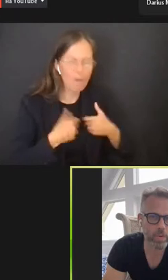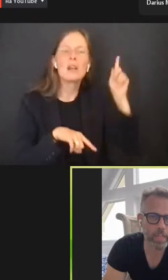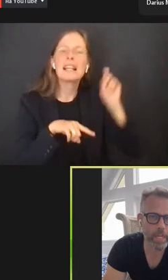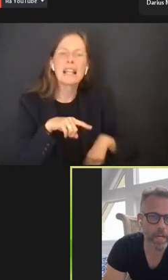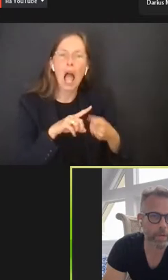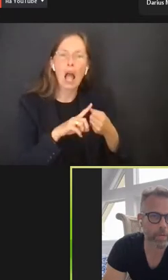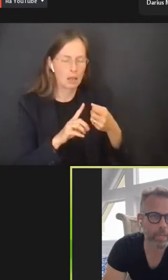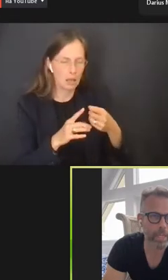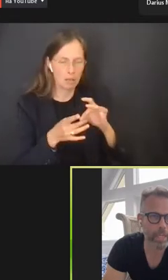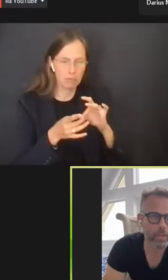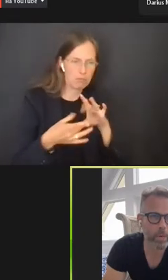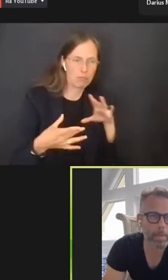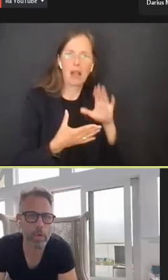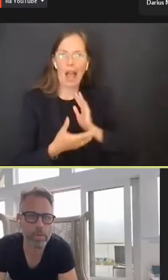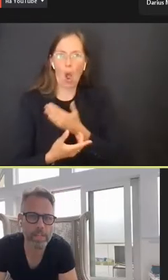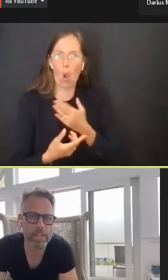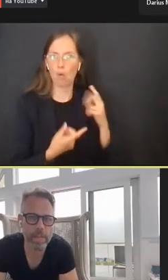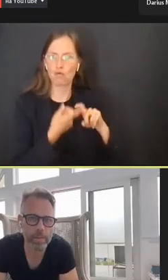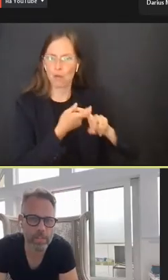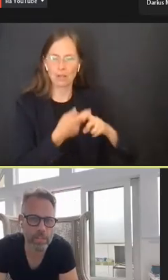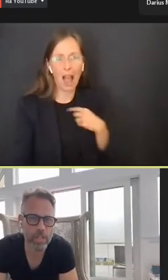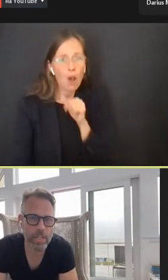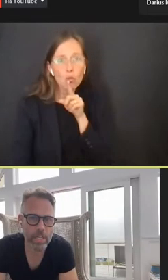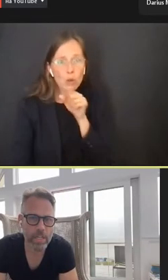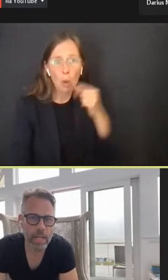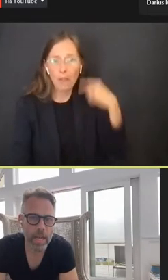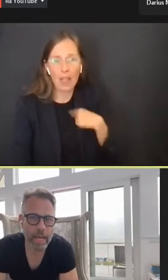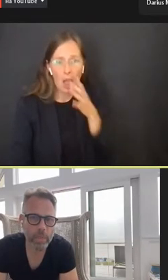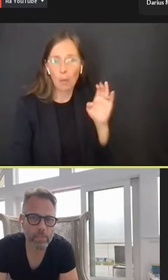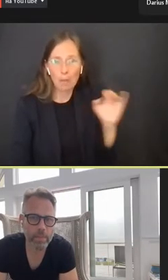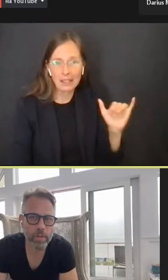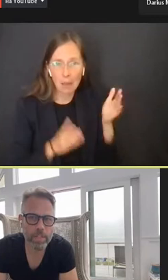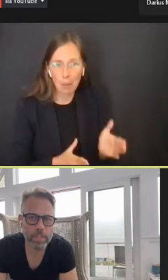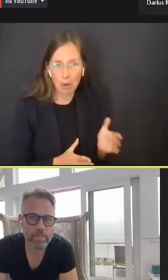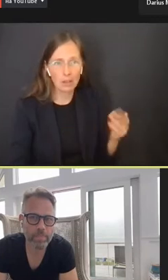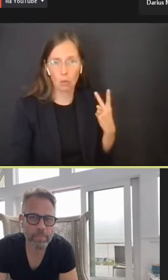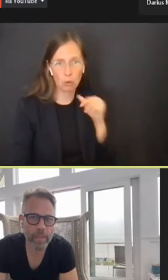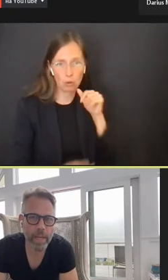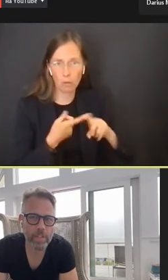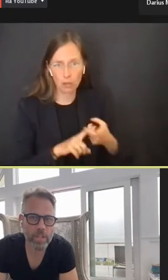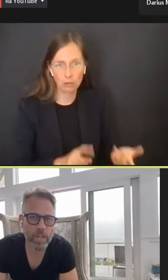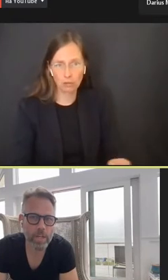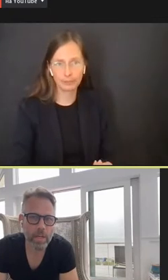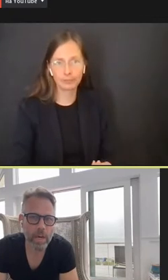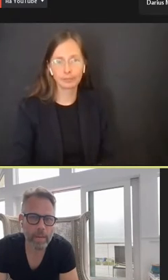I don't think I would be even remotely the same person had we not been friends.